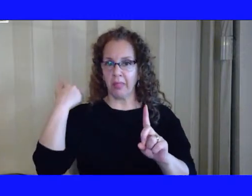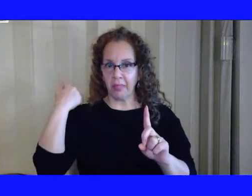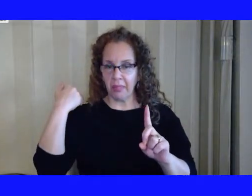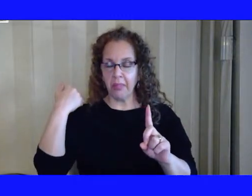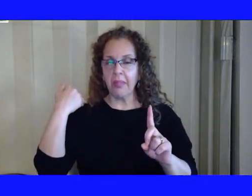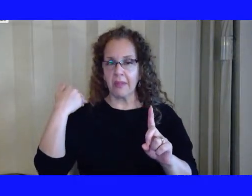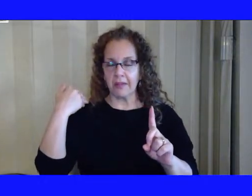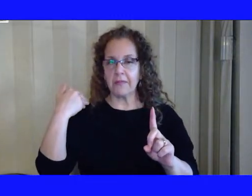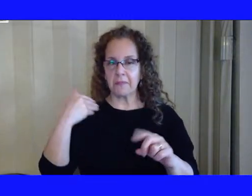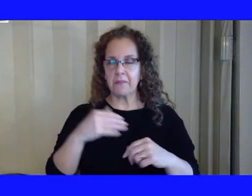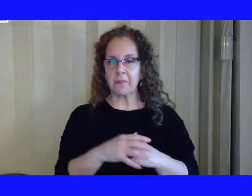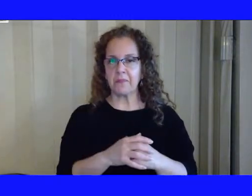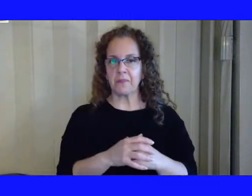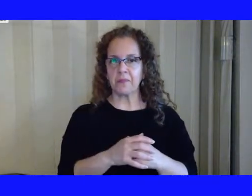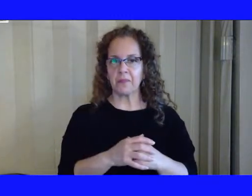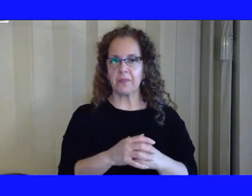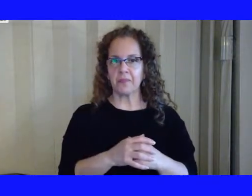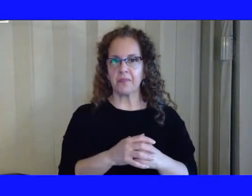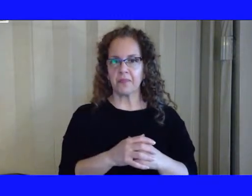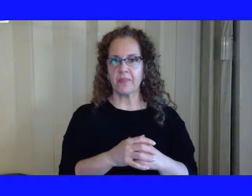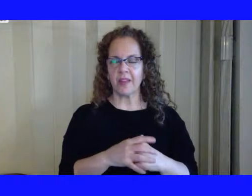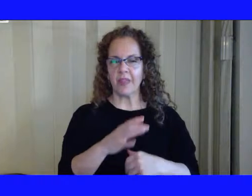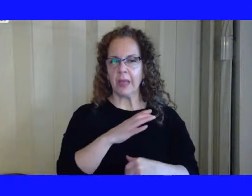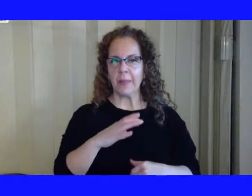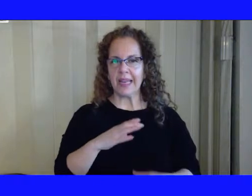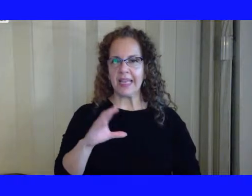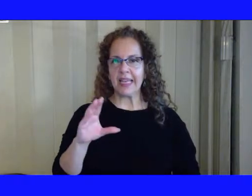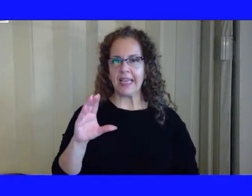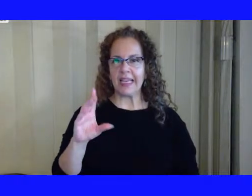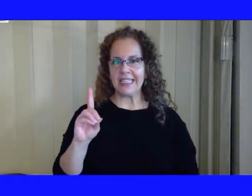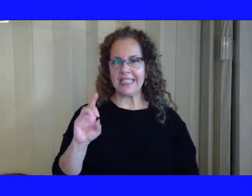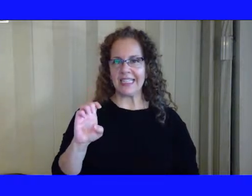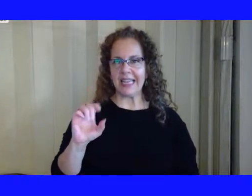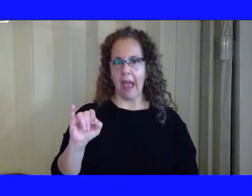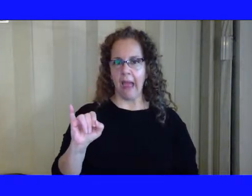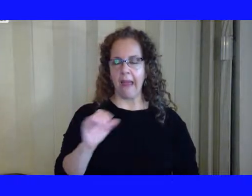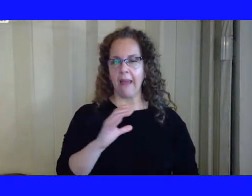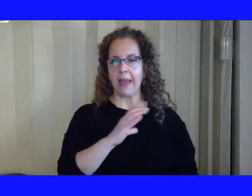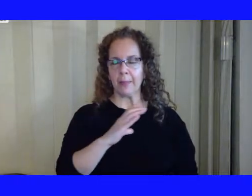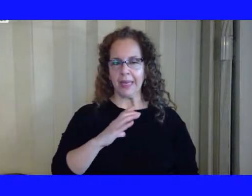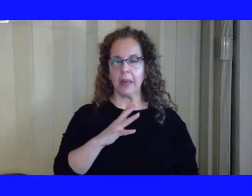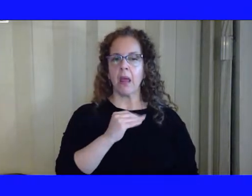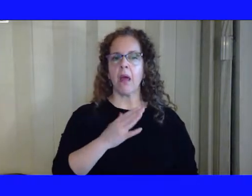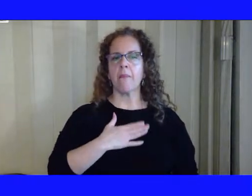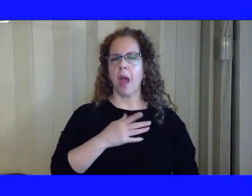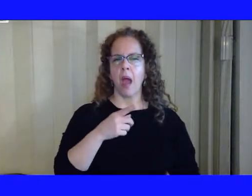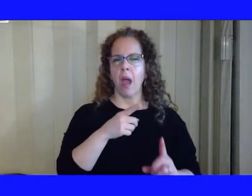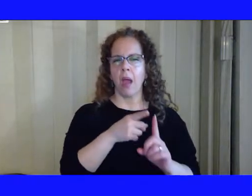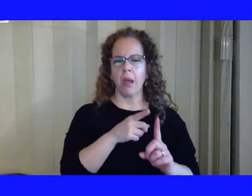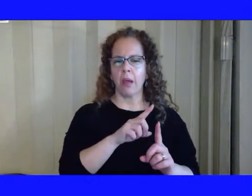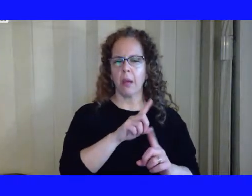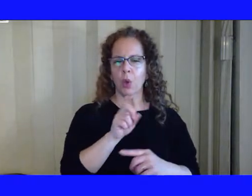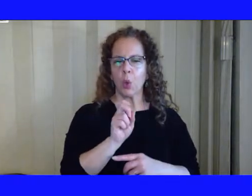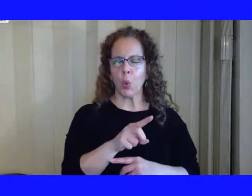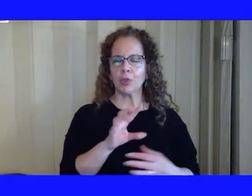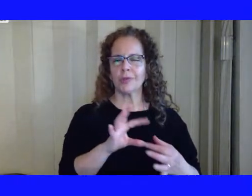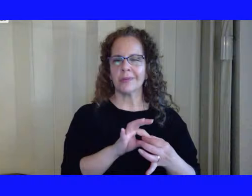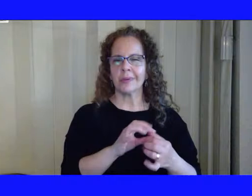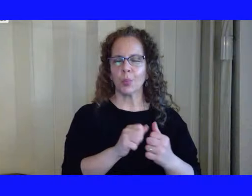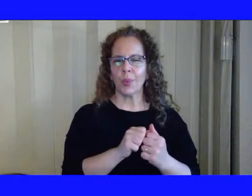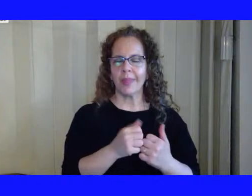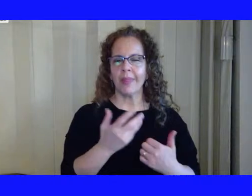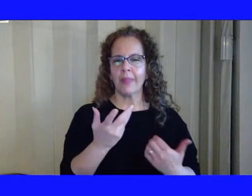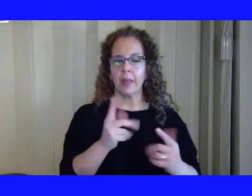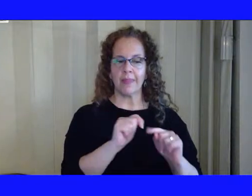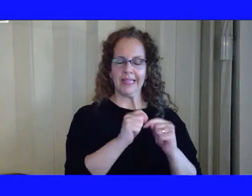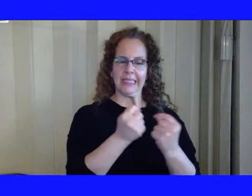closing that gap, I guess. And Dr. Katz mentioned that the nephrology team was going to be thinking a bit more about